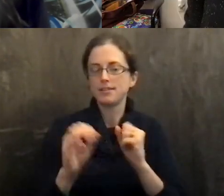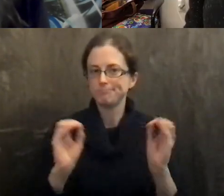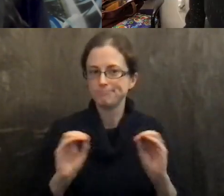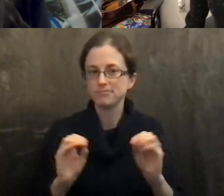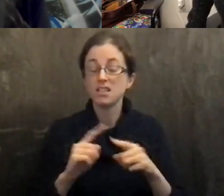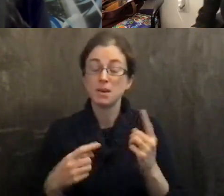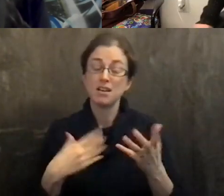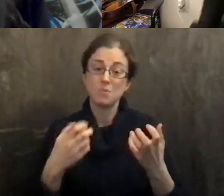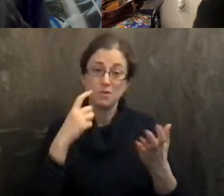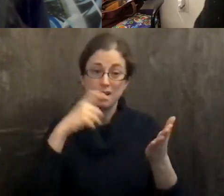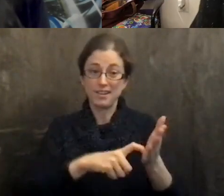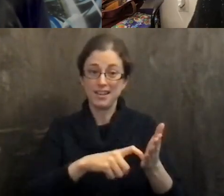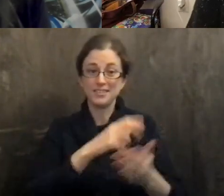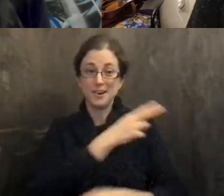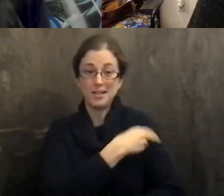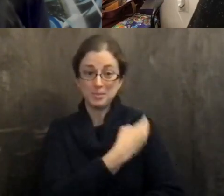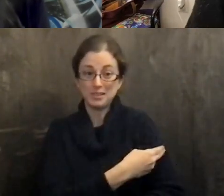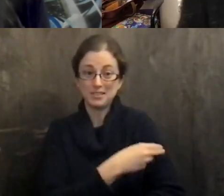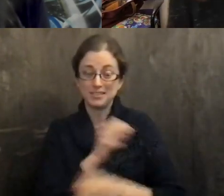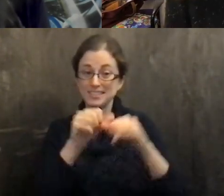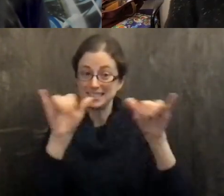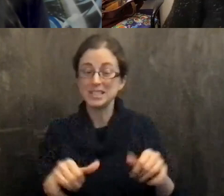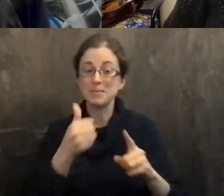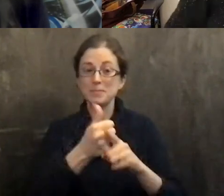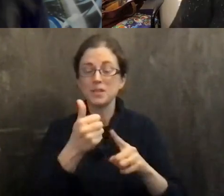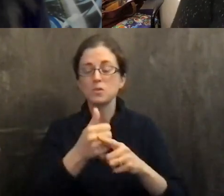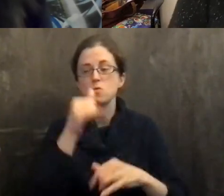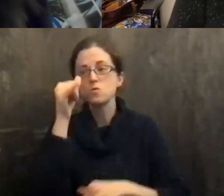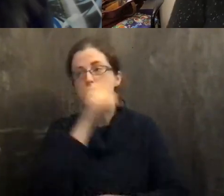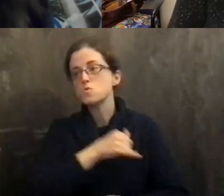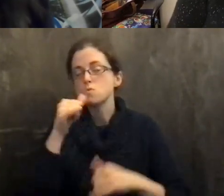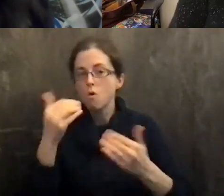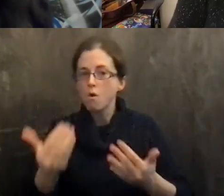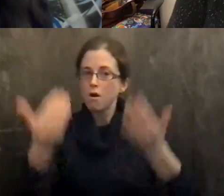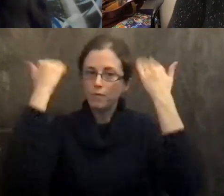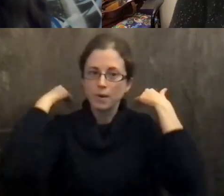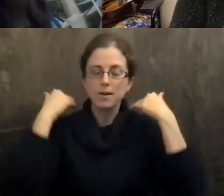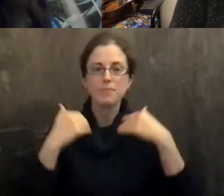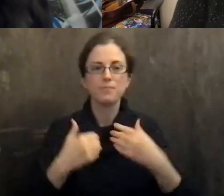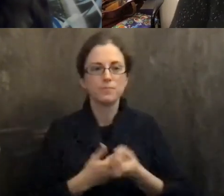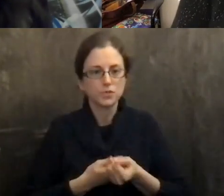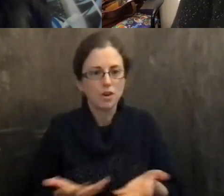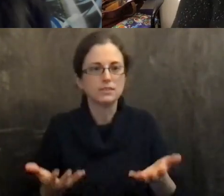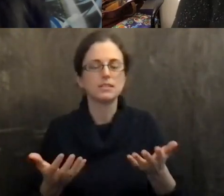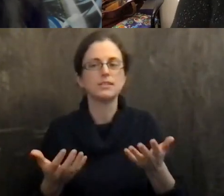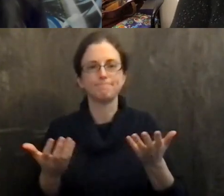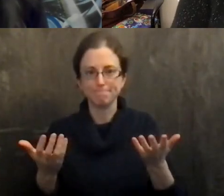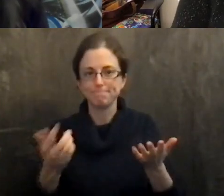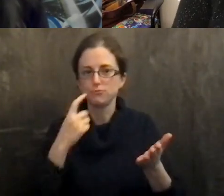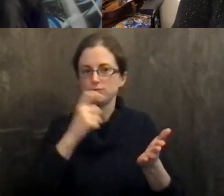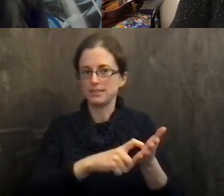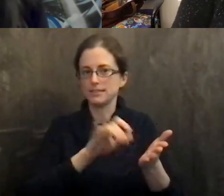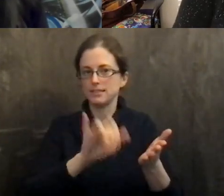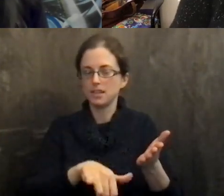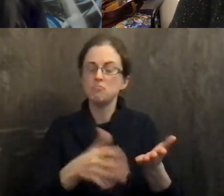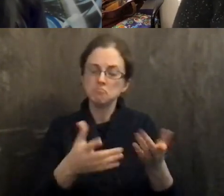hospital systems are exhausted and overworked, and that doesn't take away the responsibility to create sensory friendly